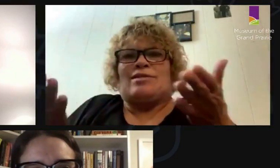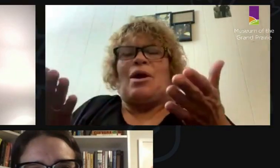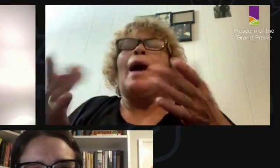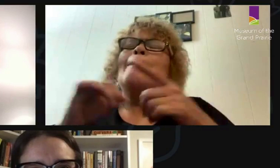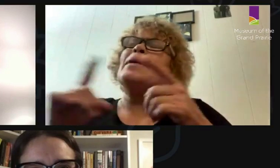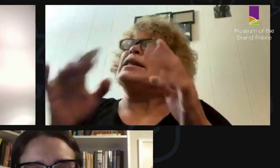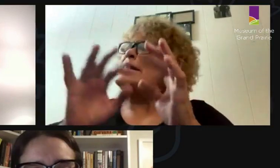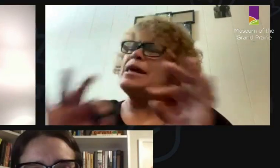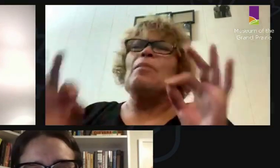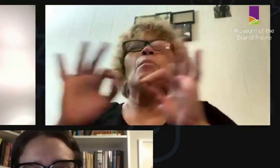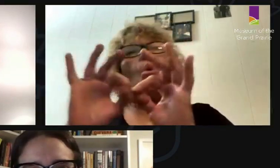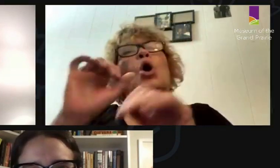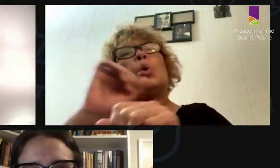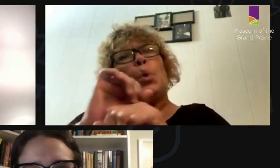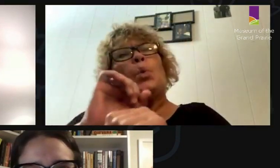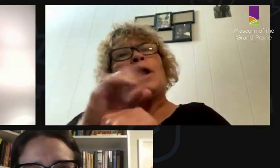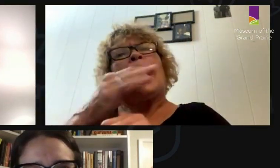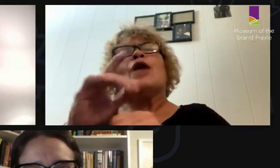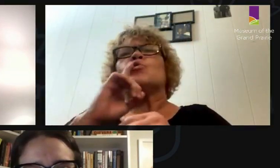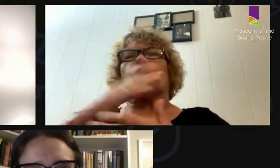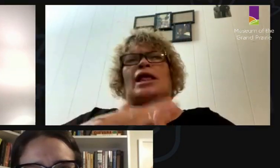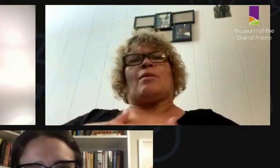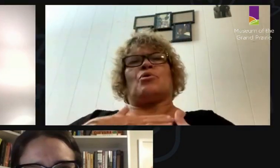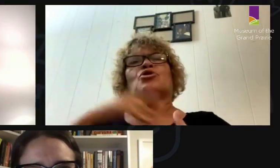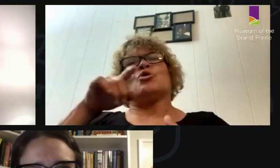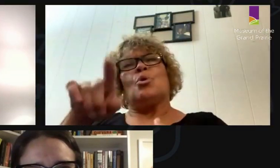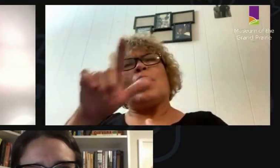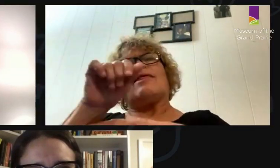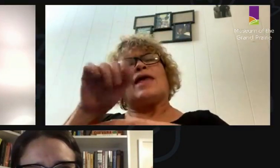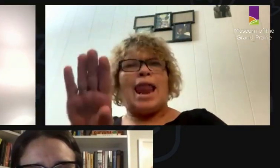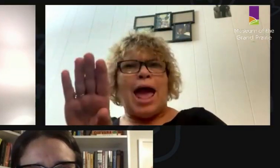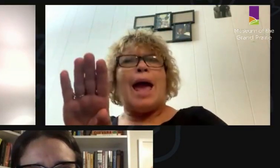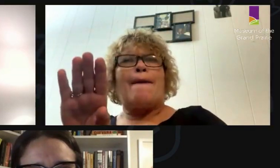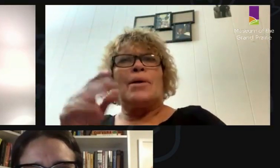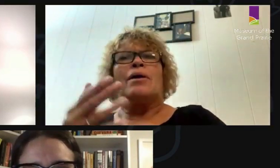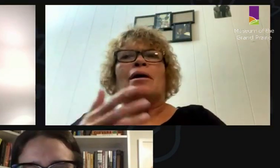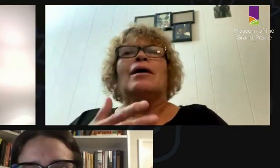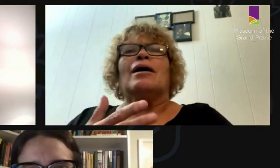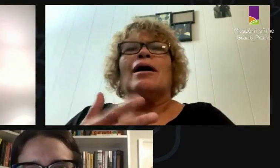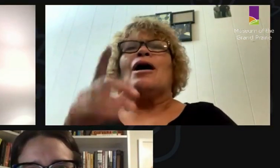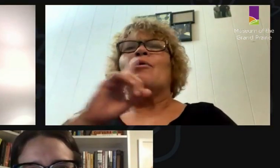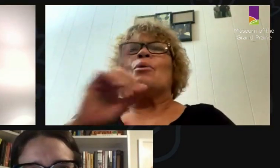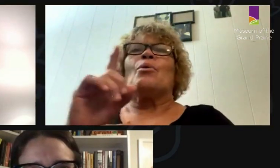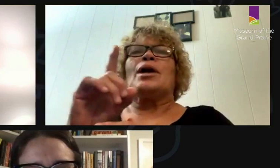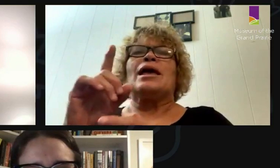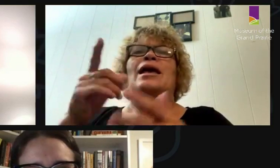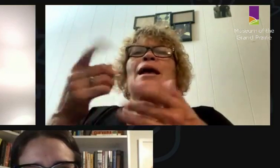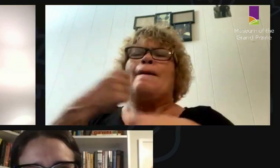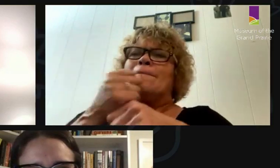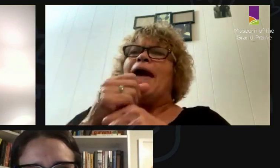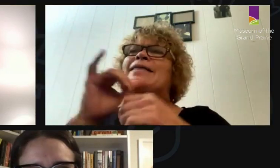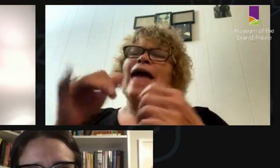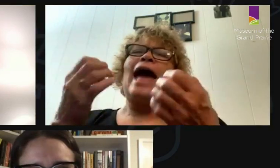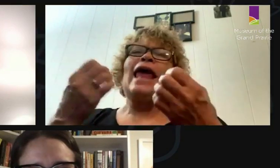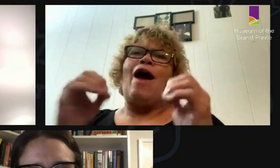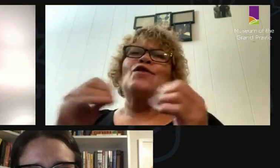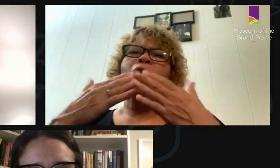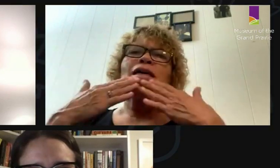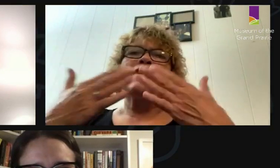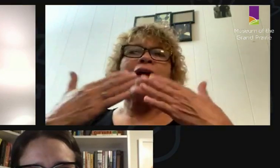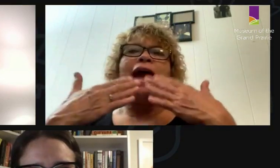work, and really appreciate the lab and you, you know, leading that effort as well. And thanks